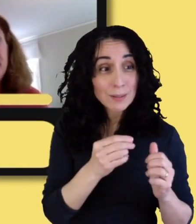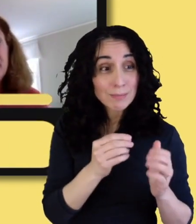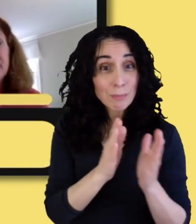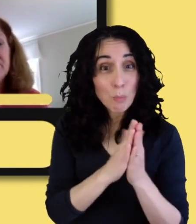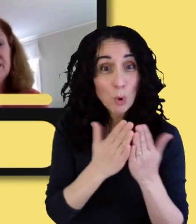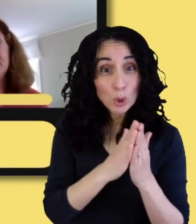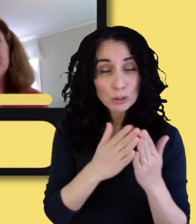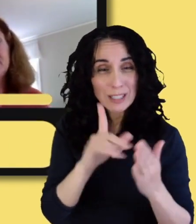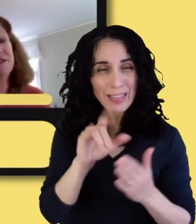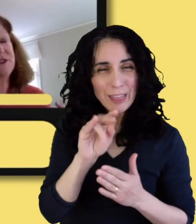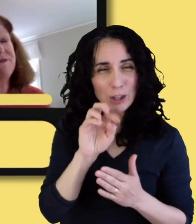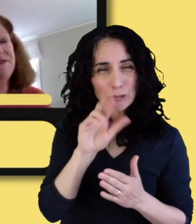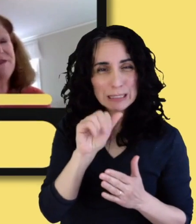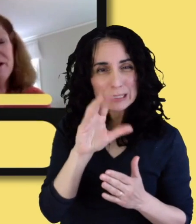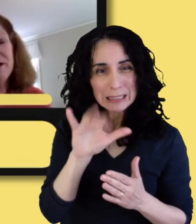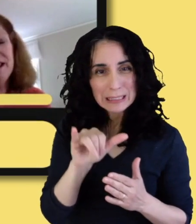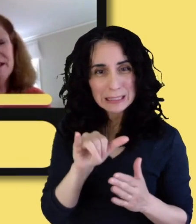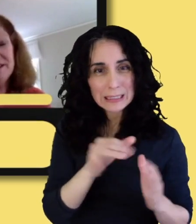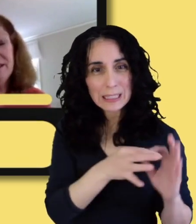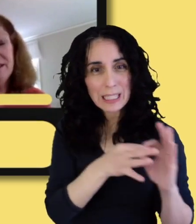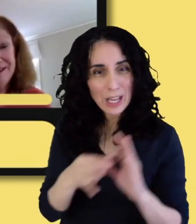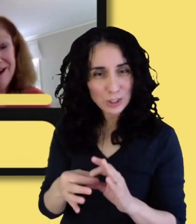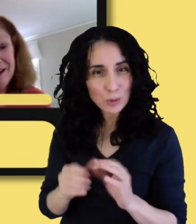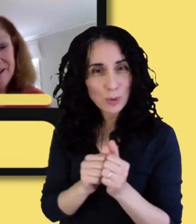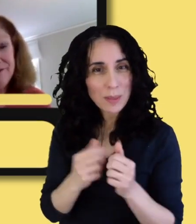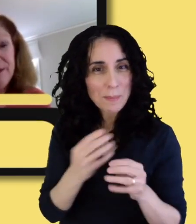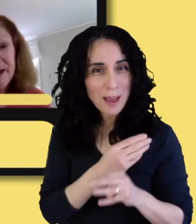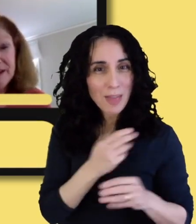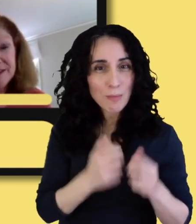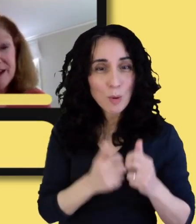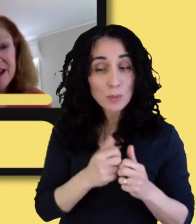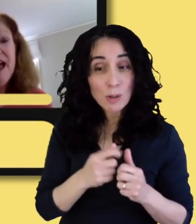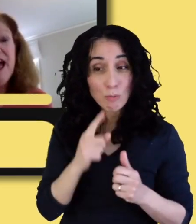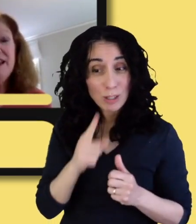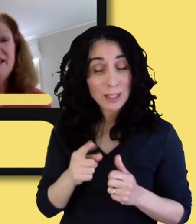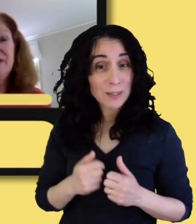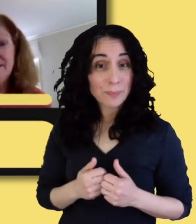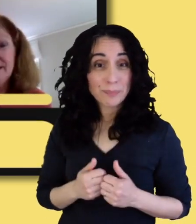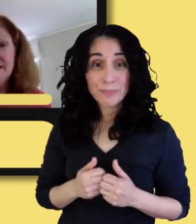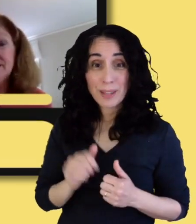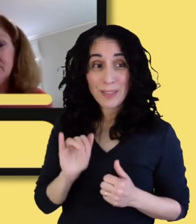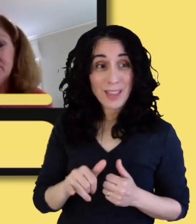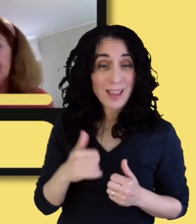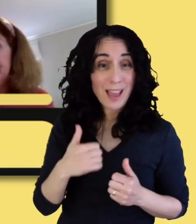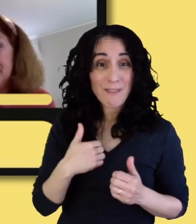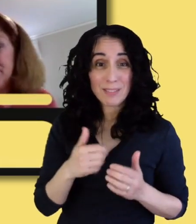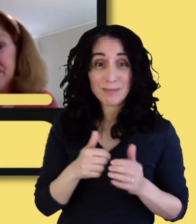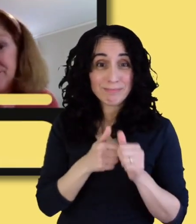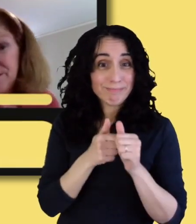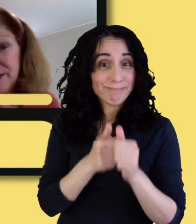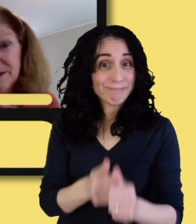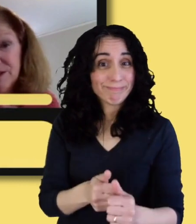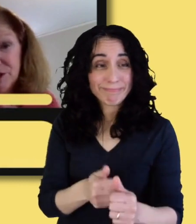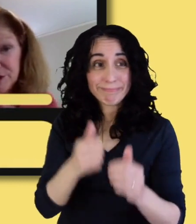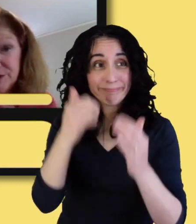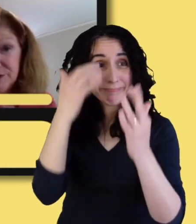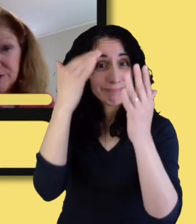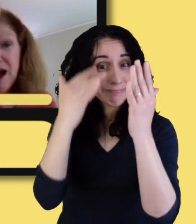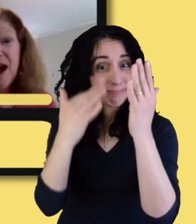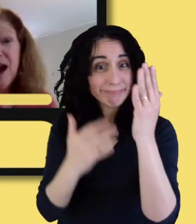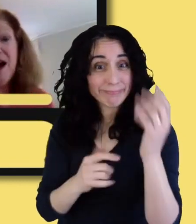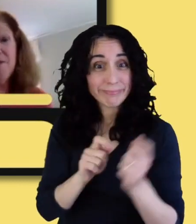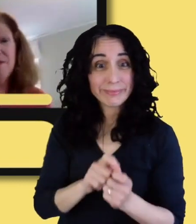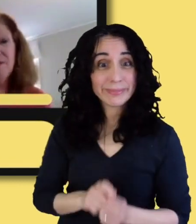So the parents, there's a very solid guide for the parents, and yet there is flexibility for the parents to